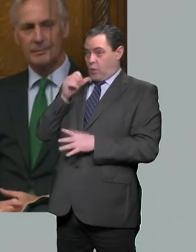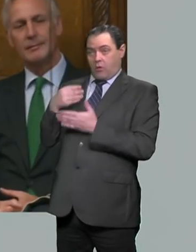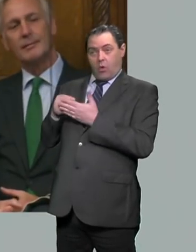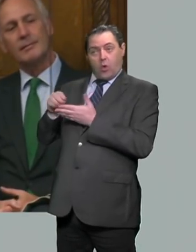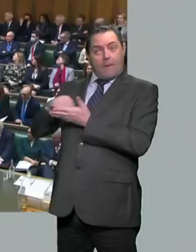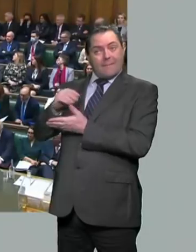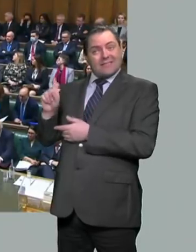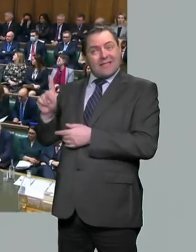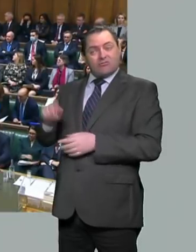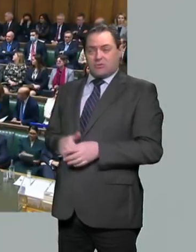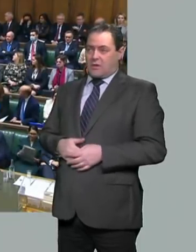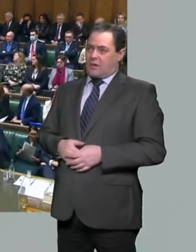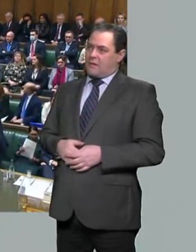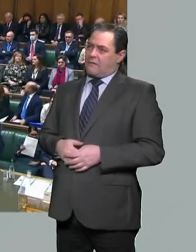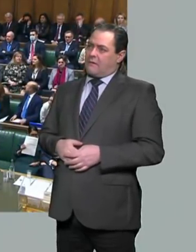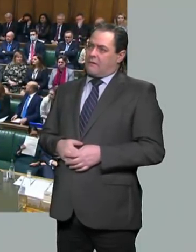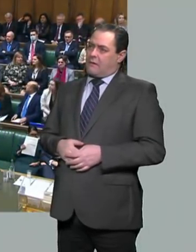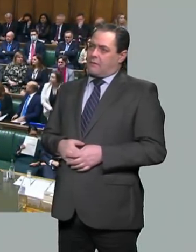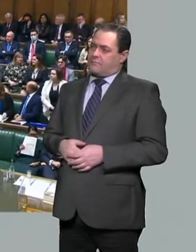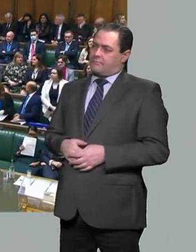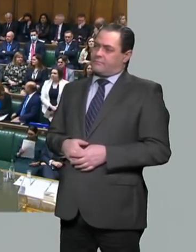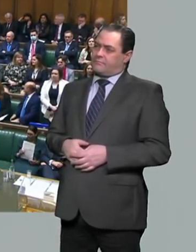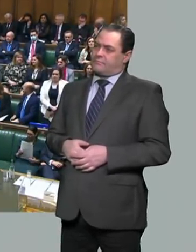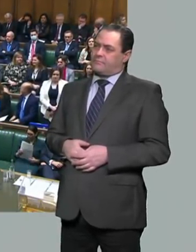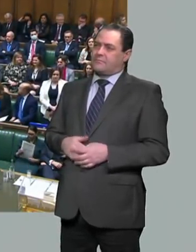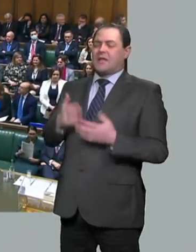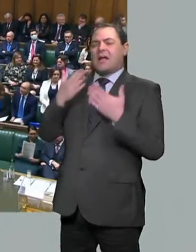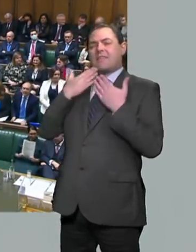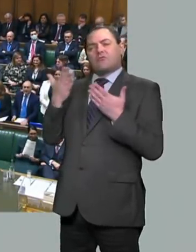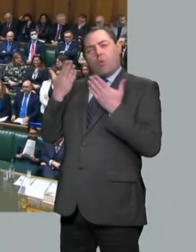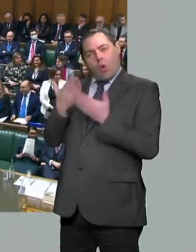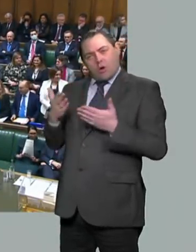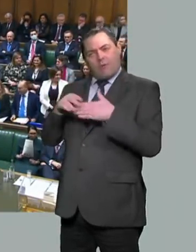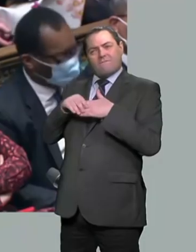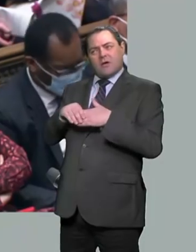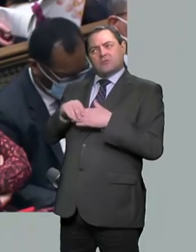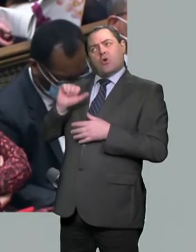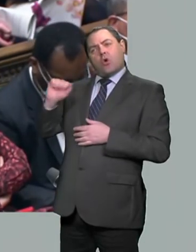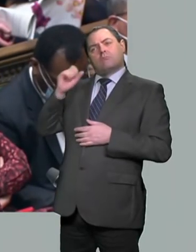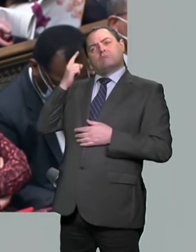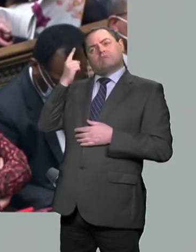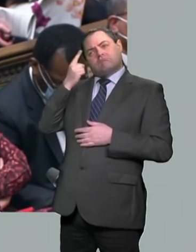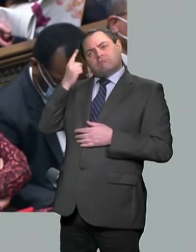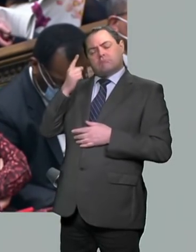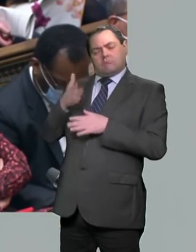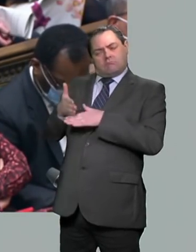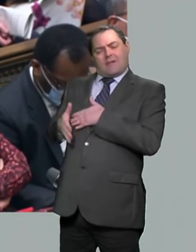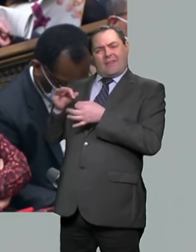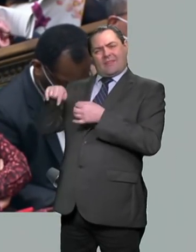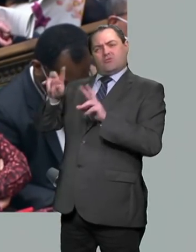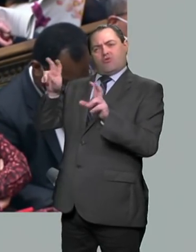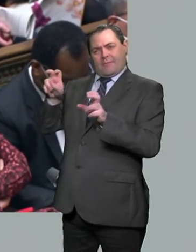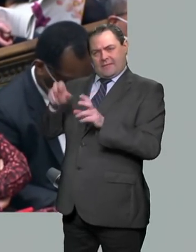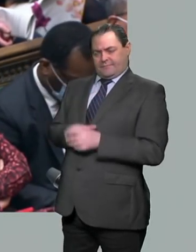compensation? Minister. I thank my right honourable friend very much for her thoughtful work on this. I want to